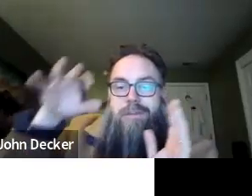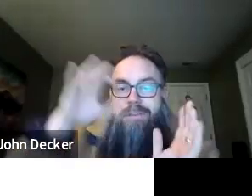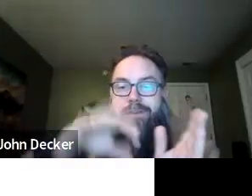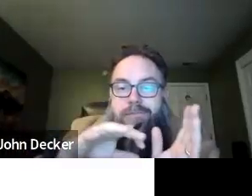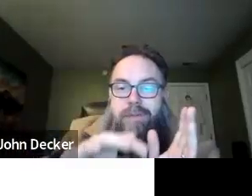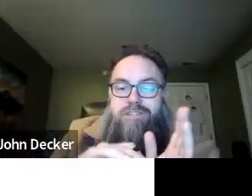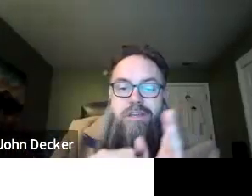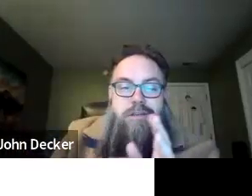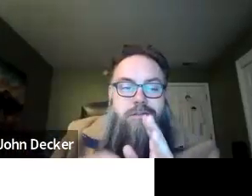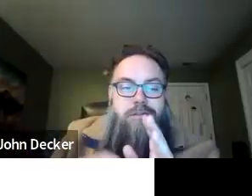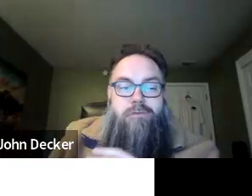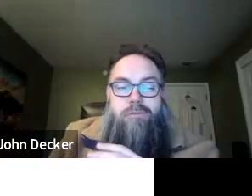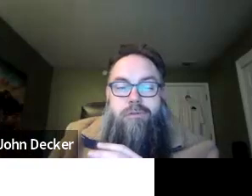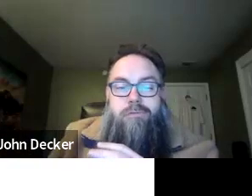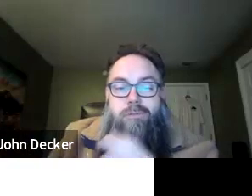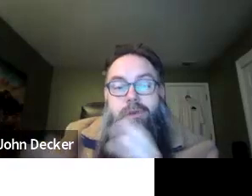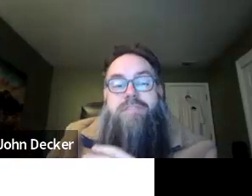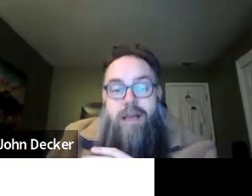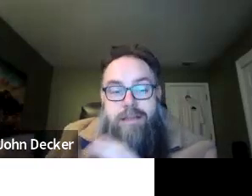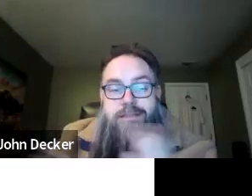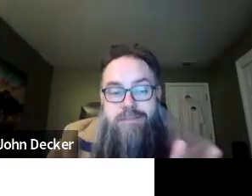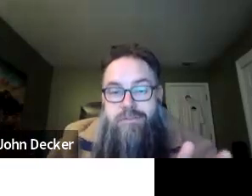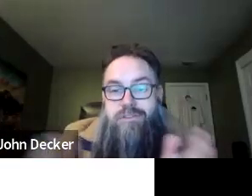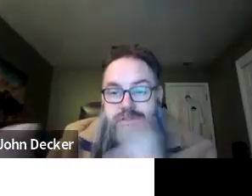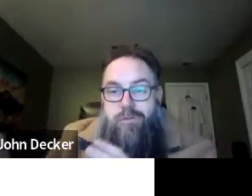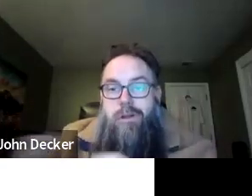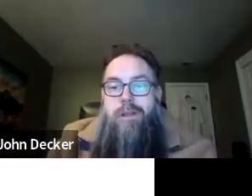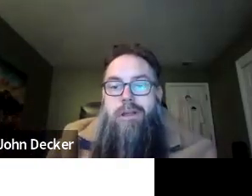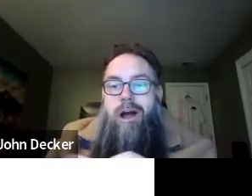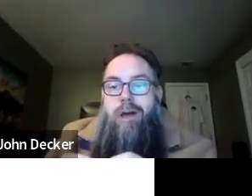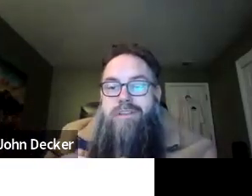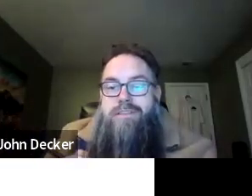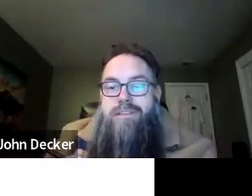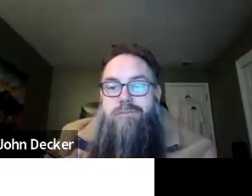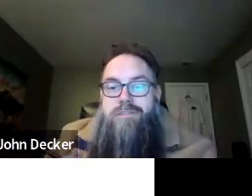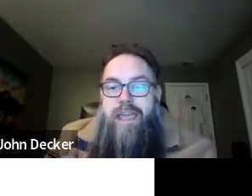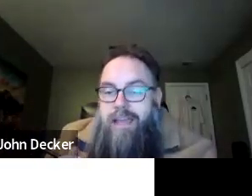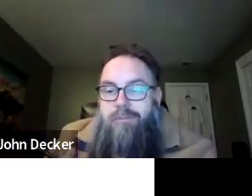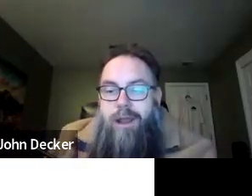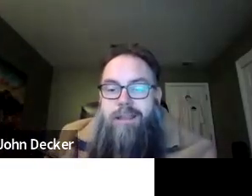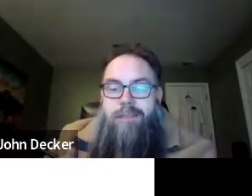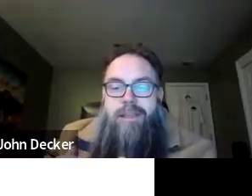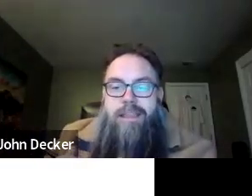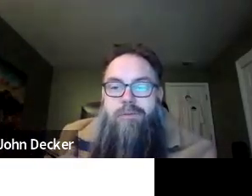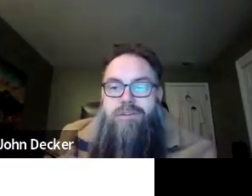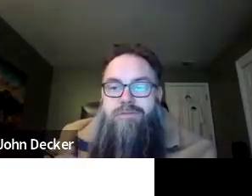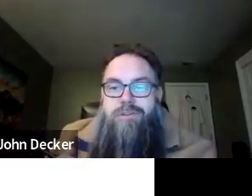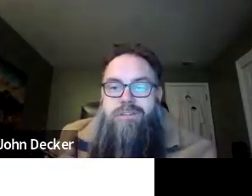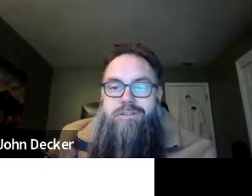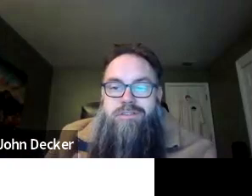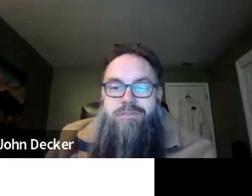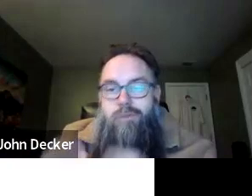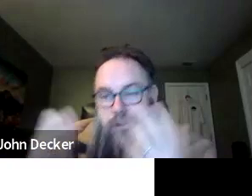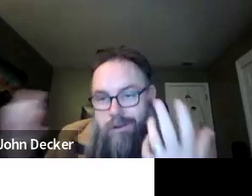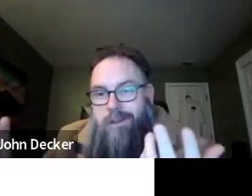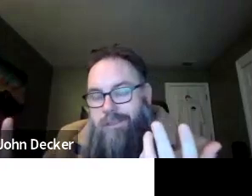have the information, for both sides to ensure competency levels, and writing the plain language